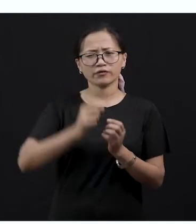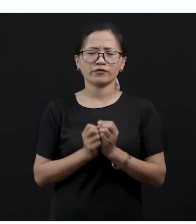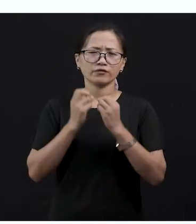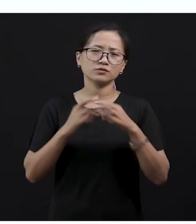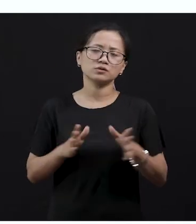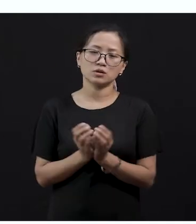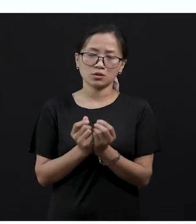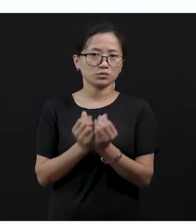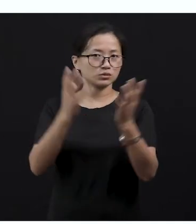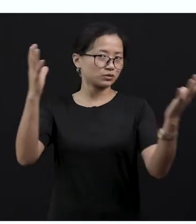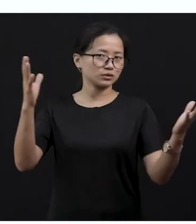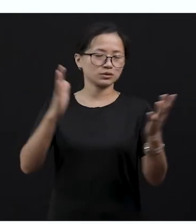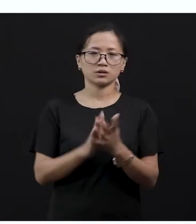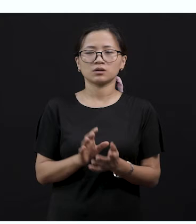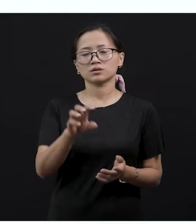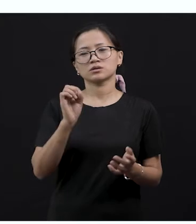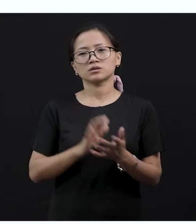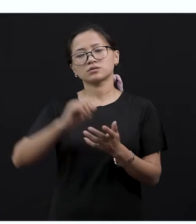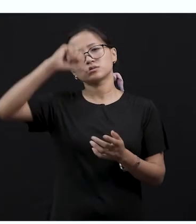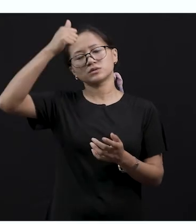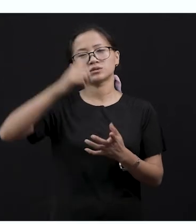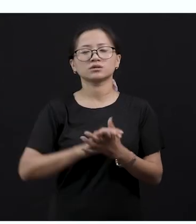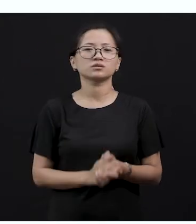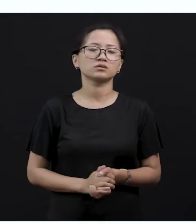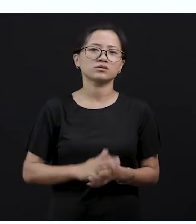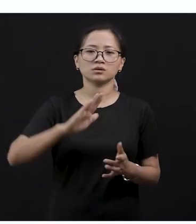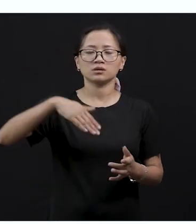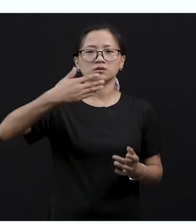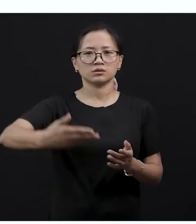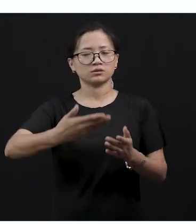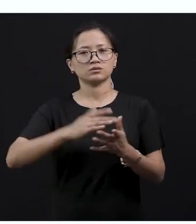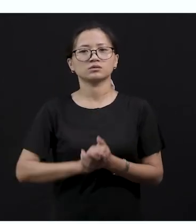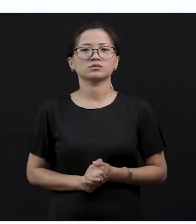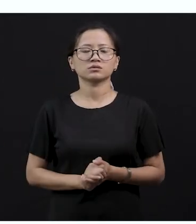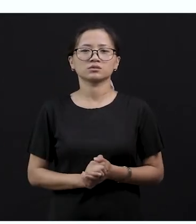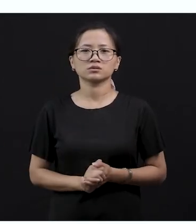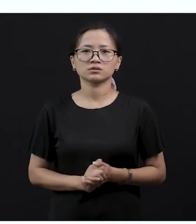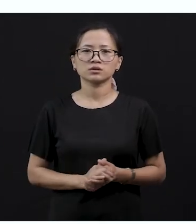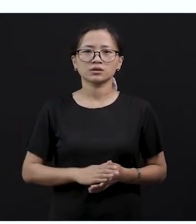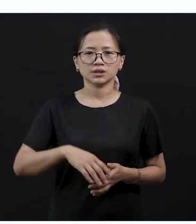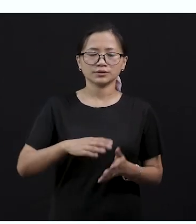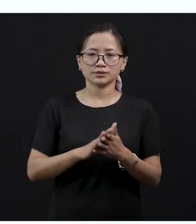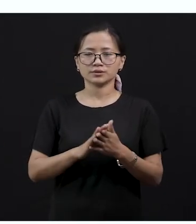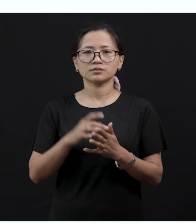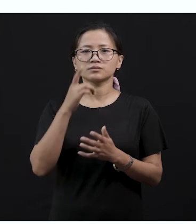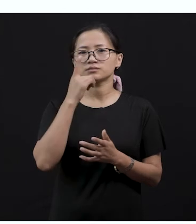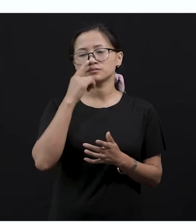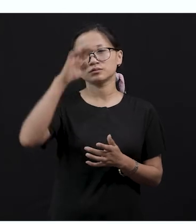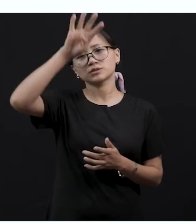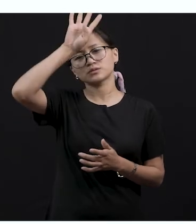they knew that they can gain so many things from India. So later on, their queen and then